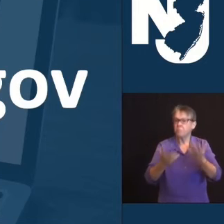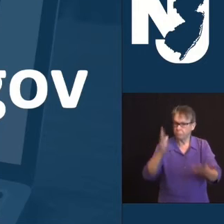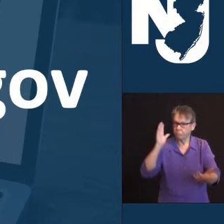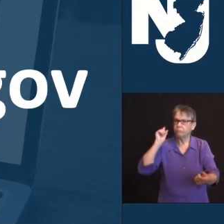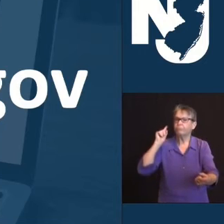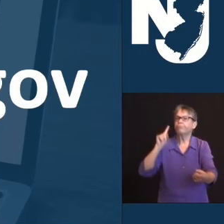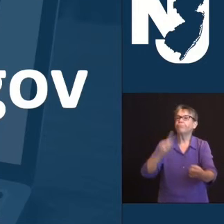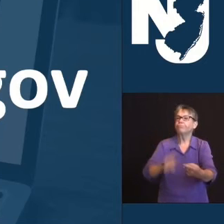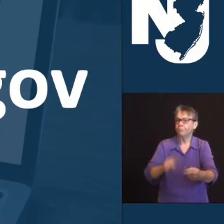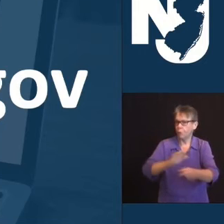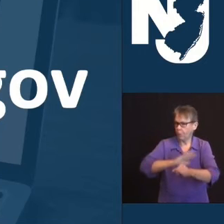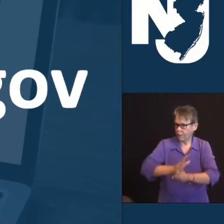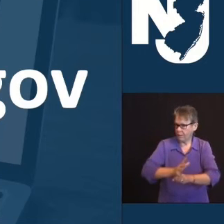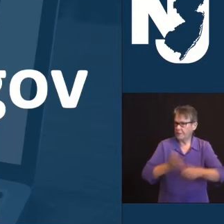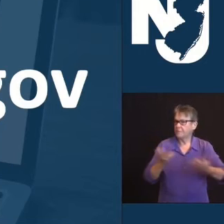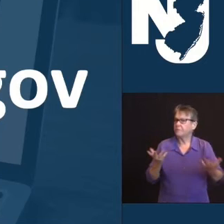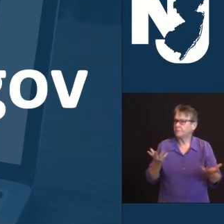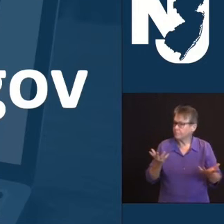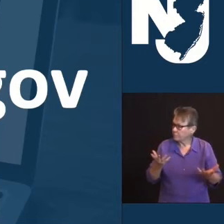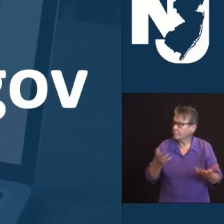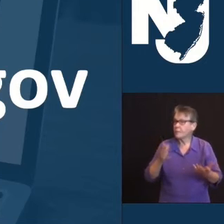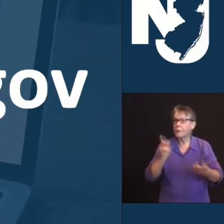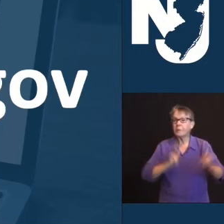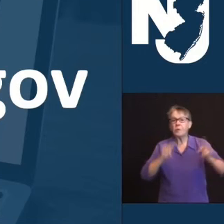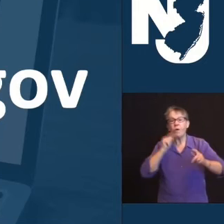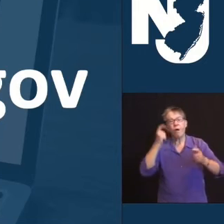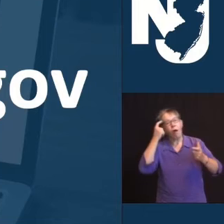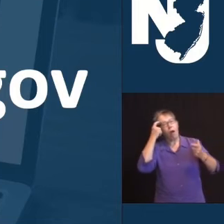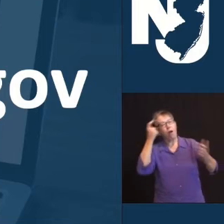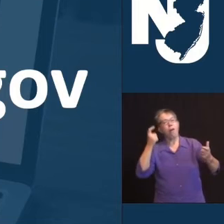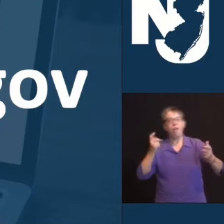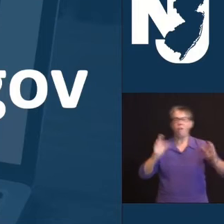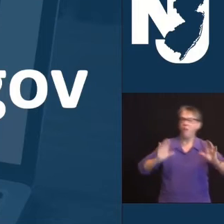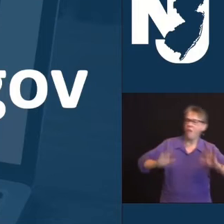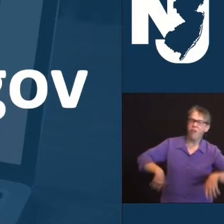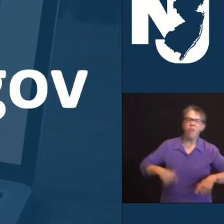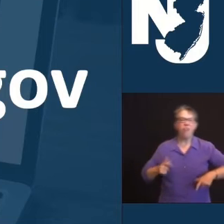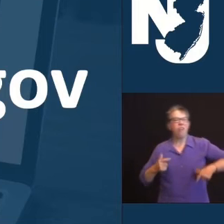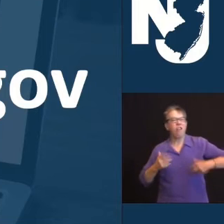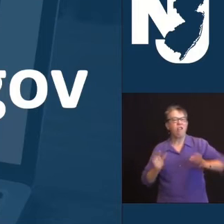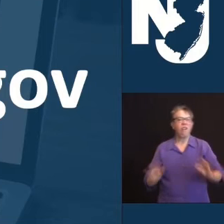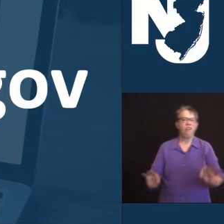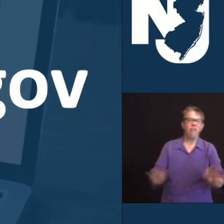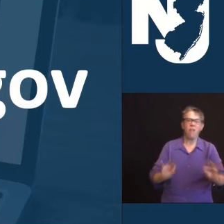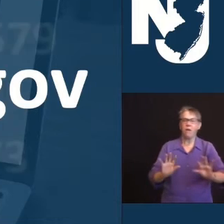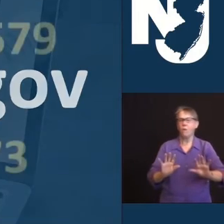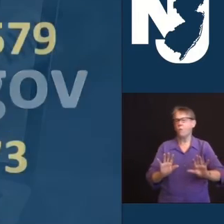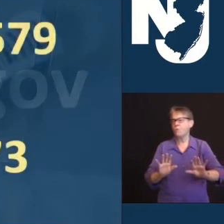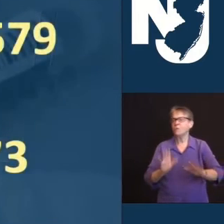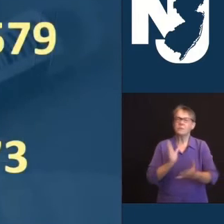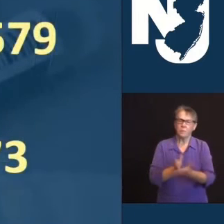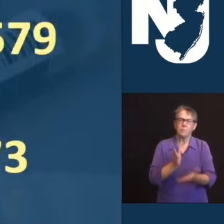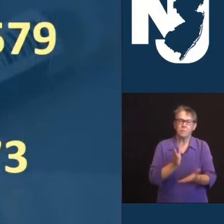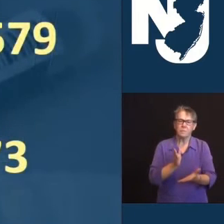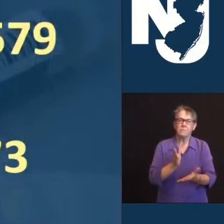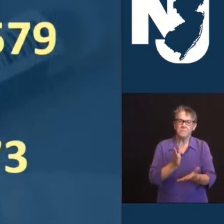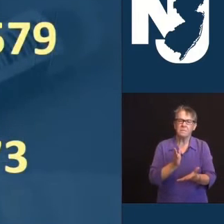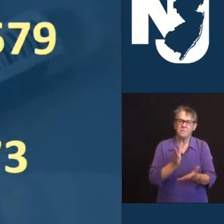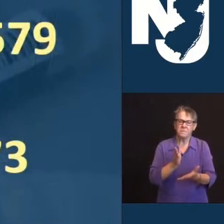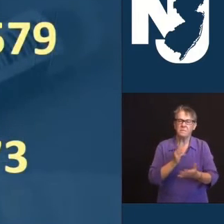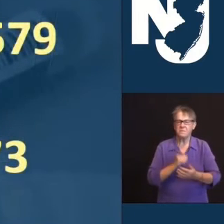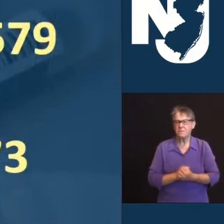shut you down. With that, let's move to a full report of today's vital numbers. We are today reporting an